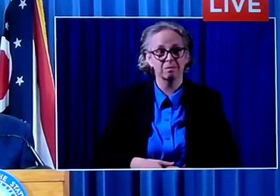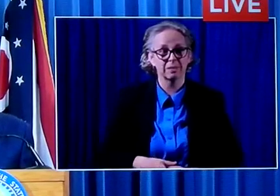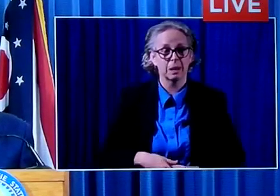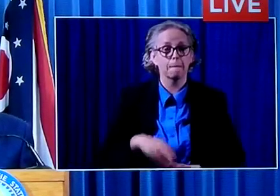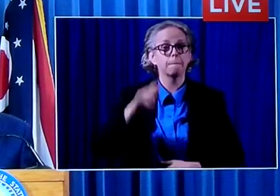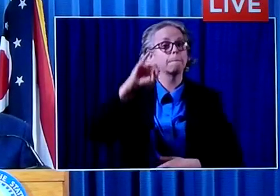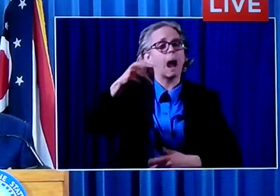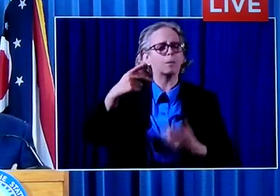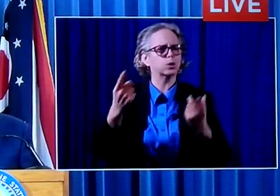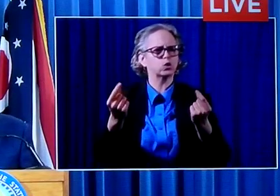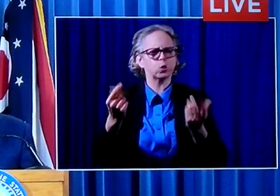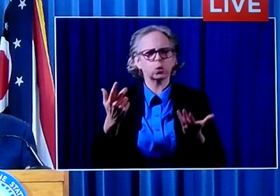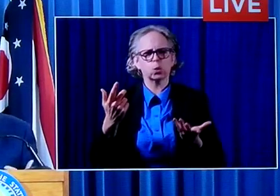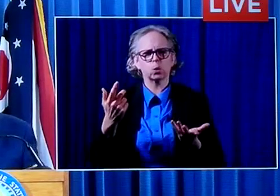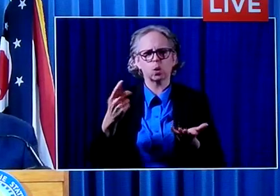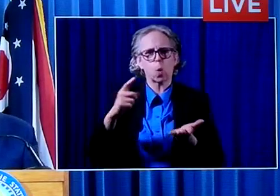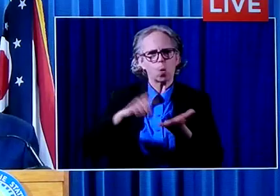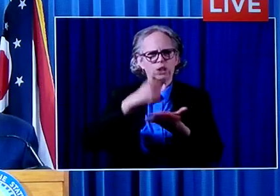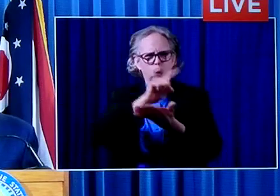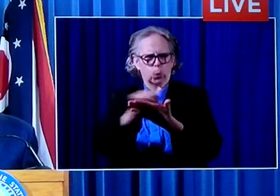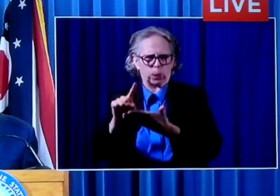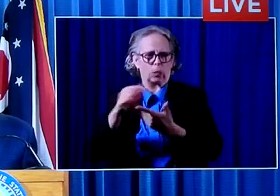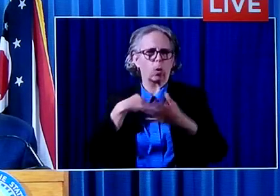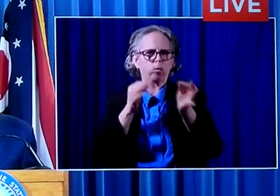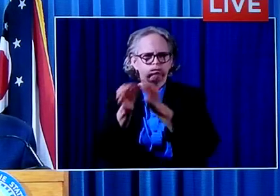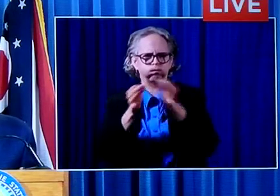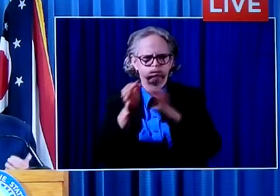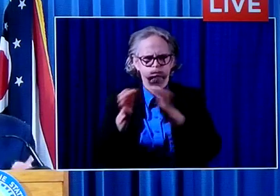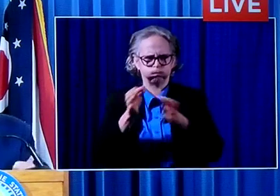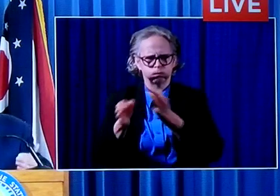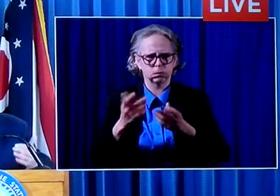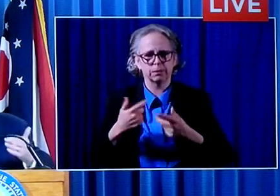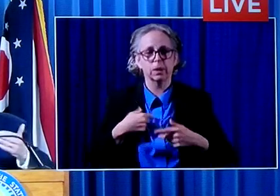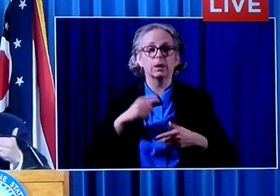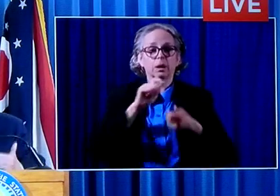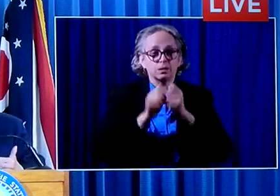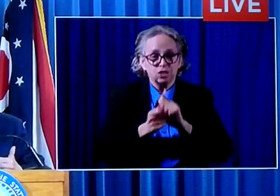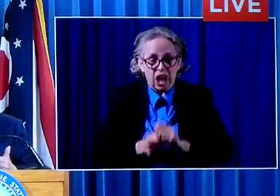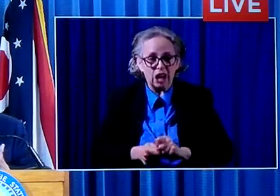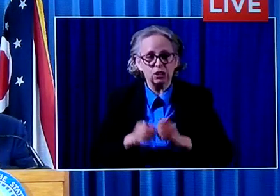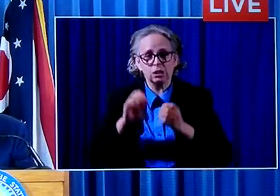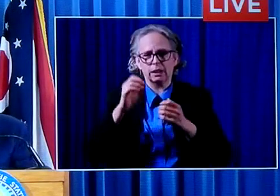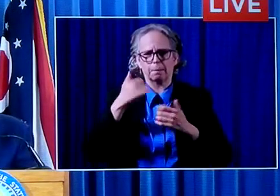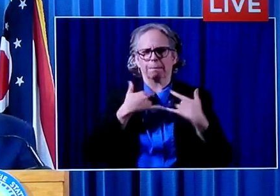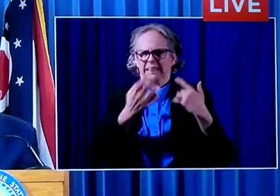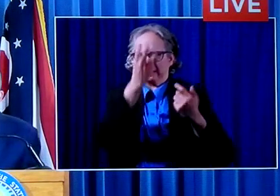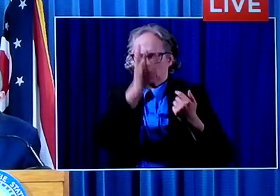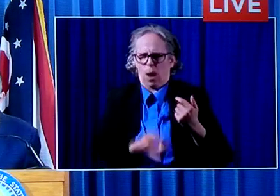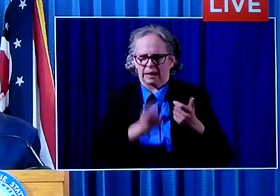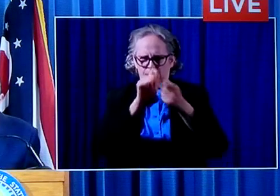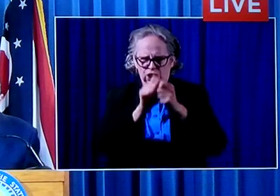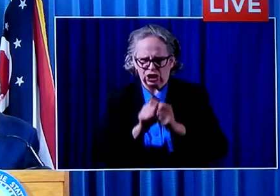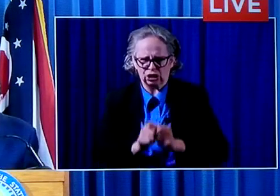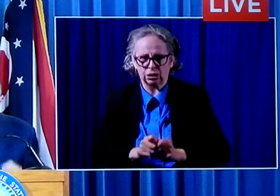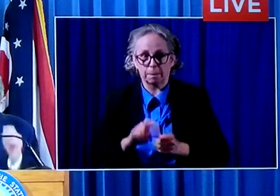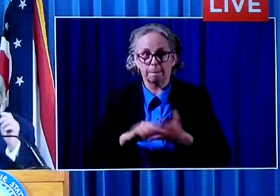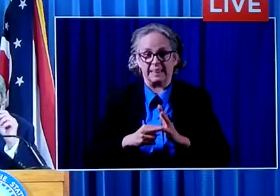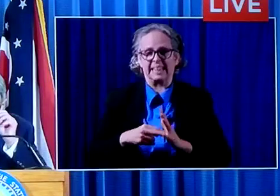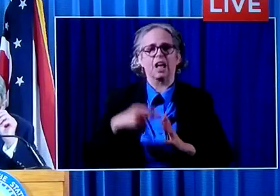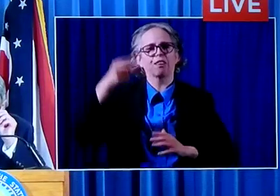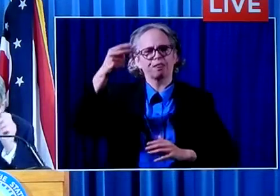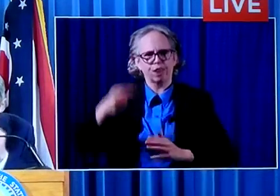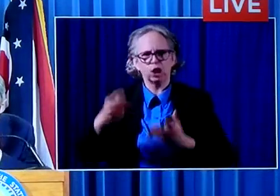doing it basically on Wednesday. Once the Wednesday data comes out, then our team starts